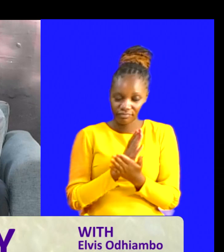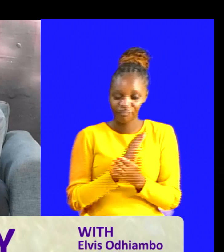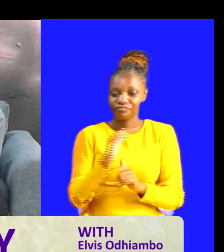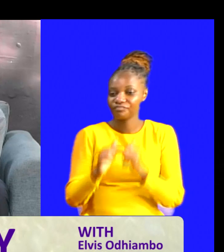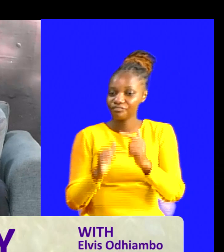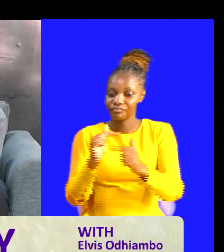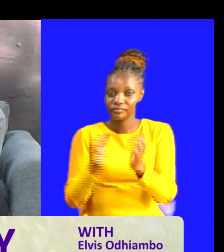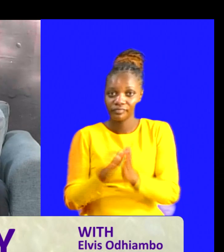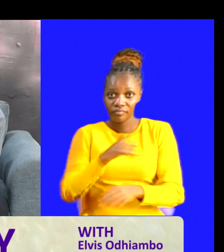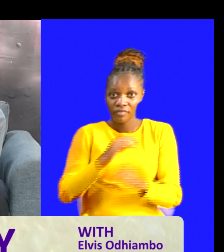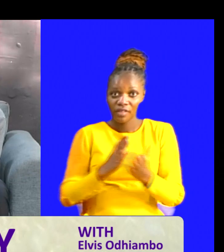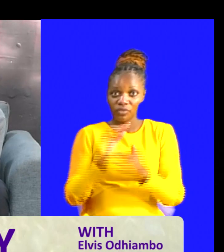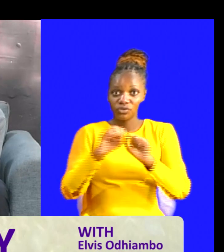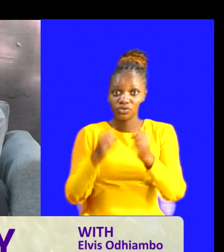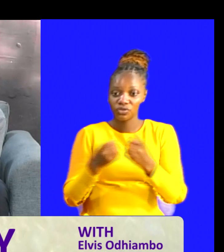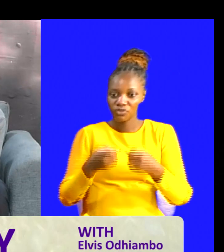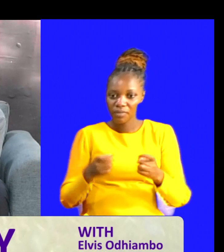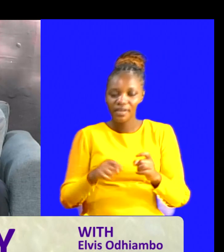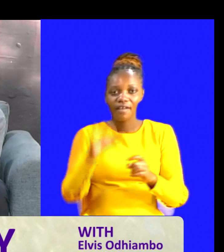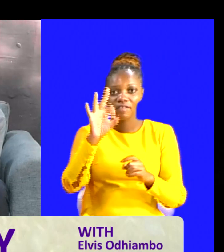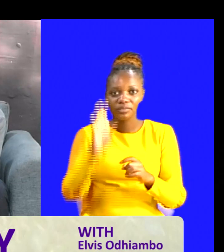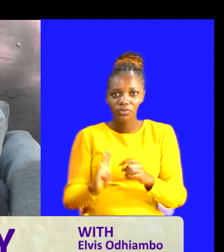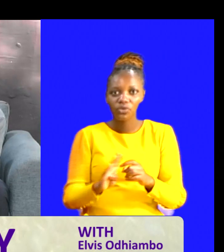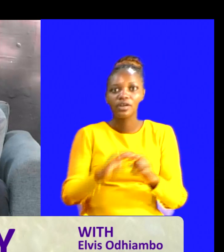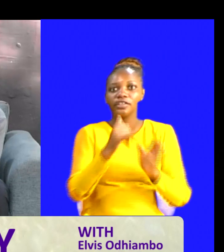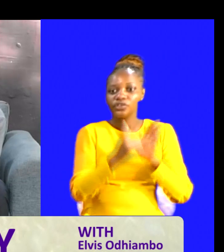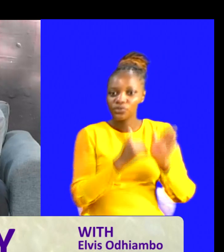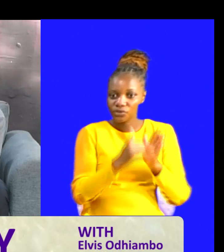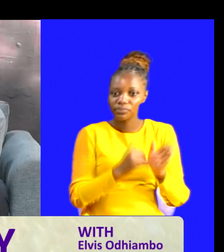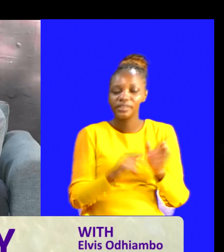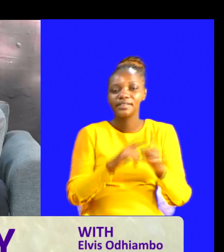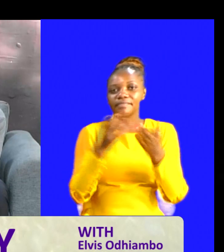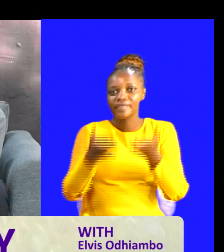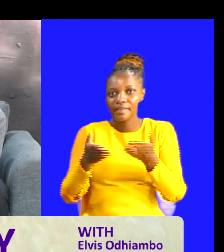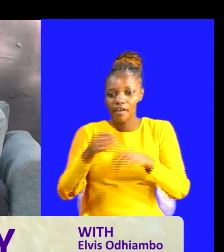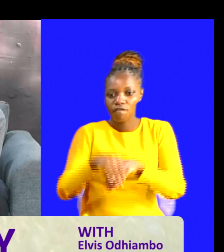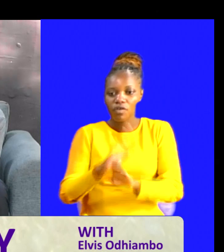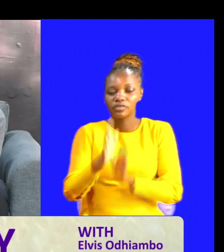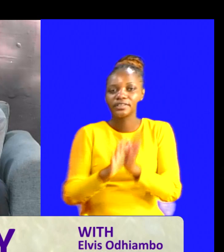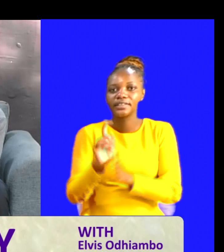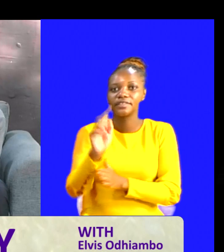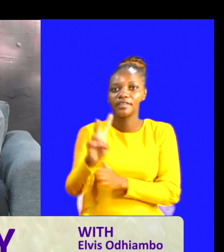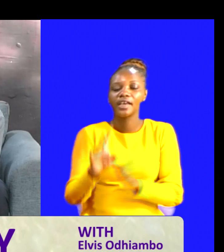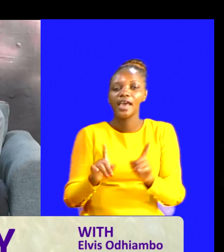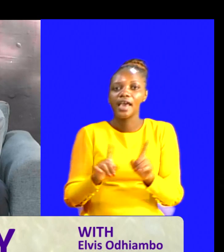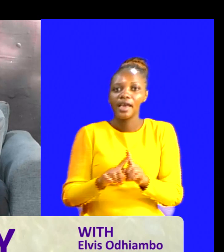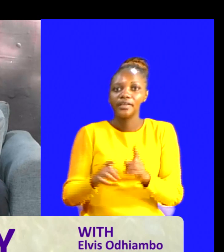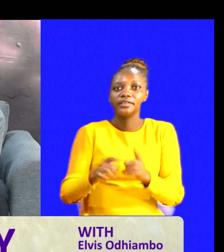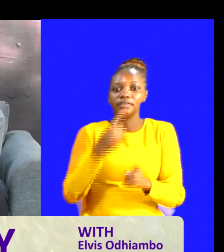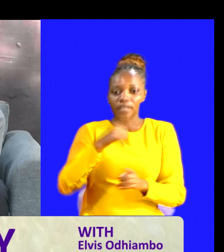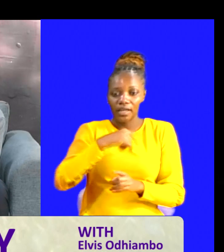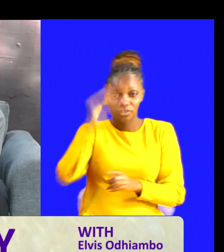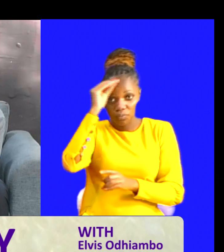media platforms. Neither Facebook, neither YouTube, as well as pale ndani ya X. Make sure you follow Science TV and give us your thoughts